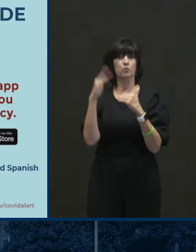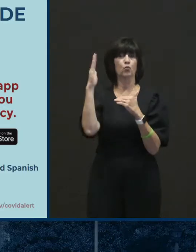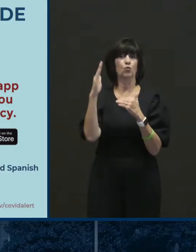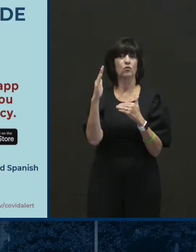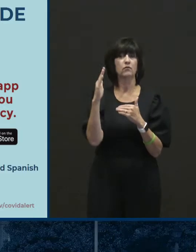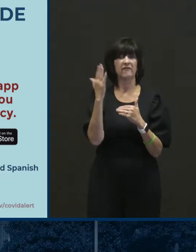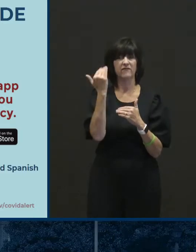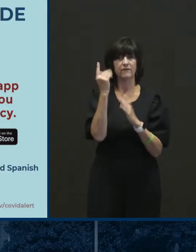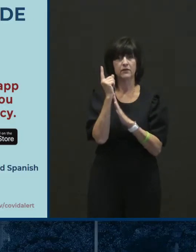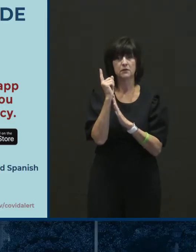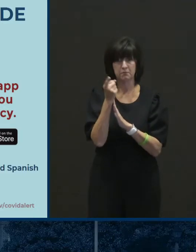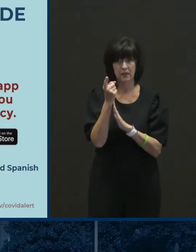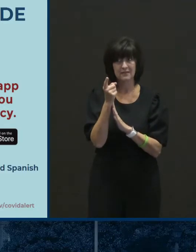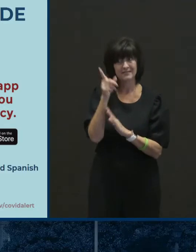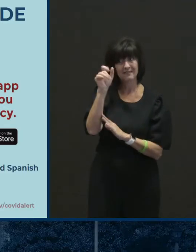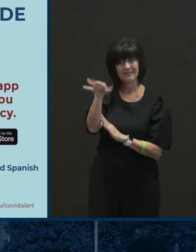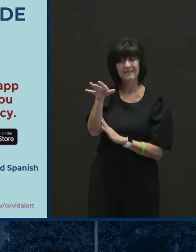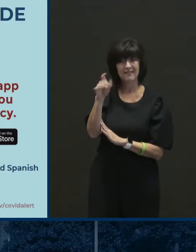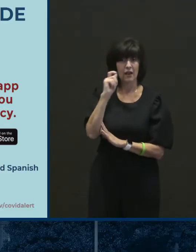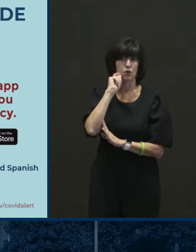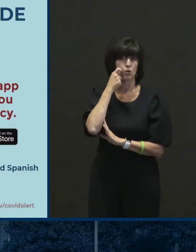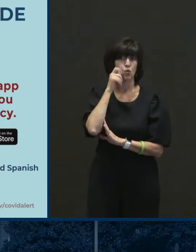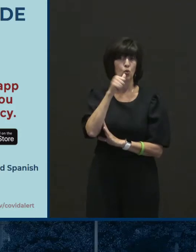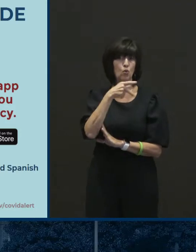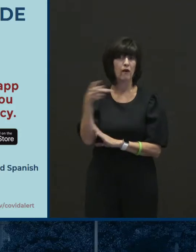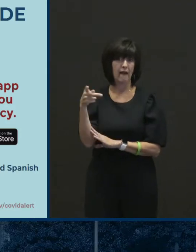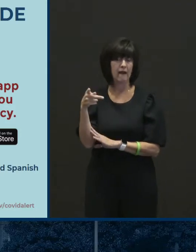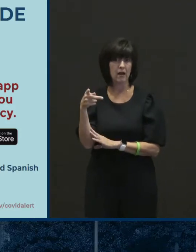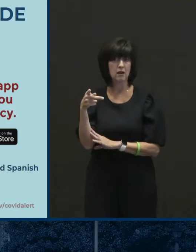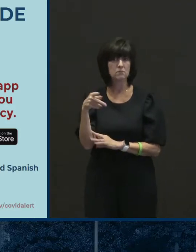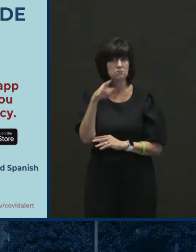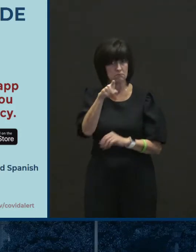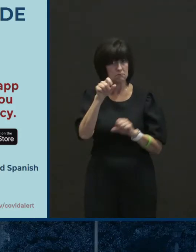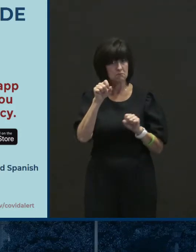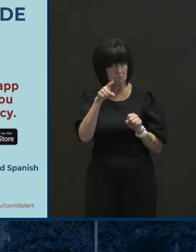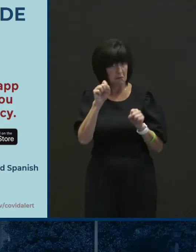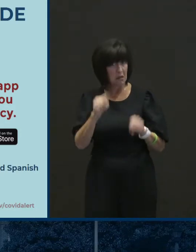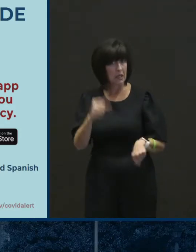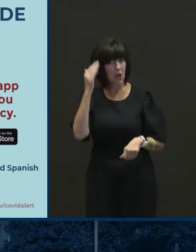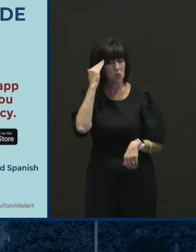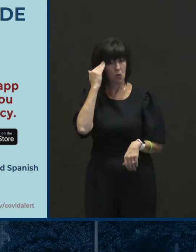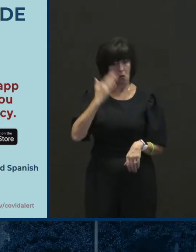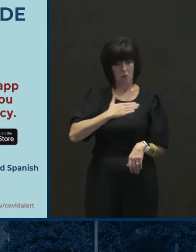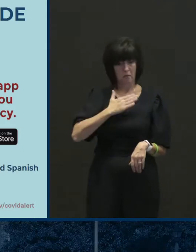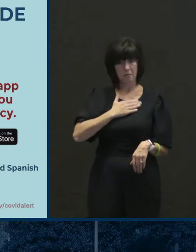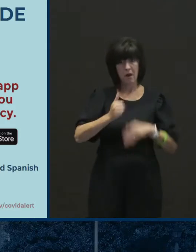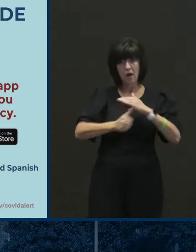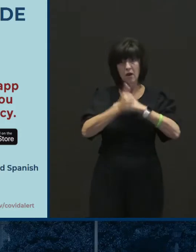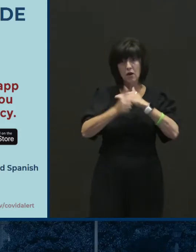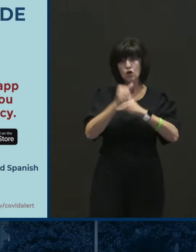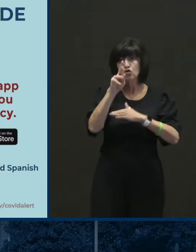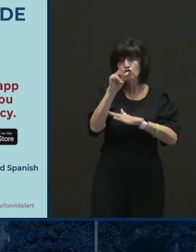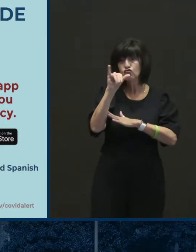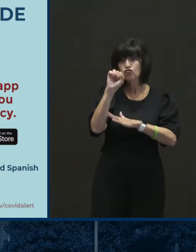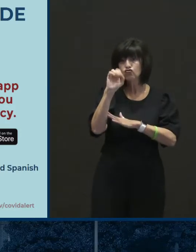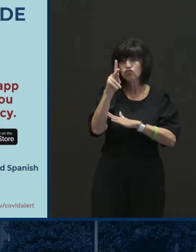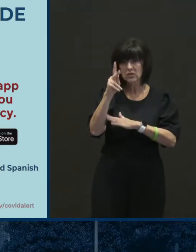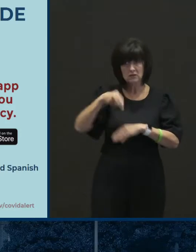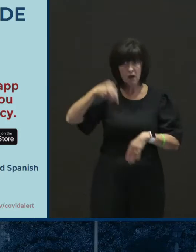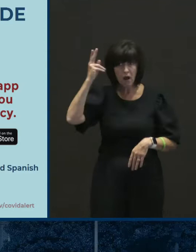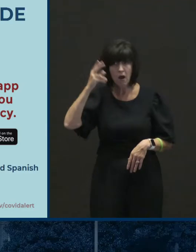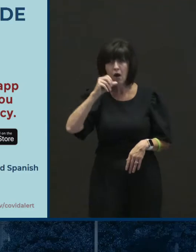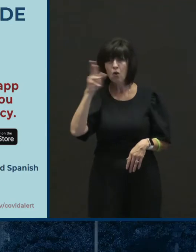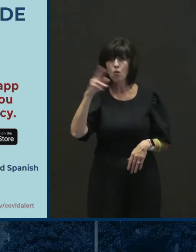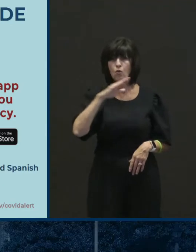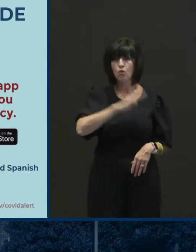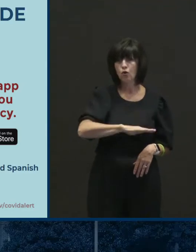able to help you to know whether you're at risk, whether you should get tested. You should get tested anyway, but if you sign up for